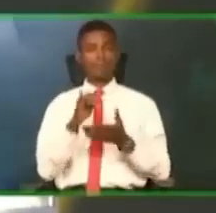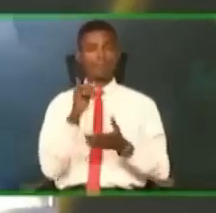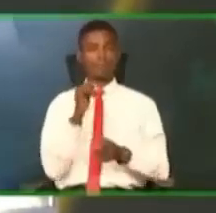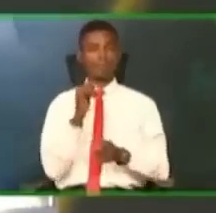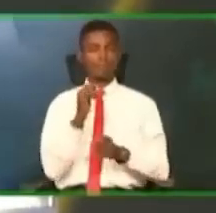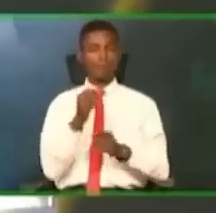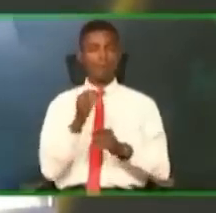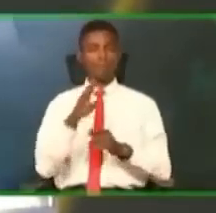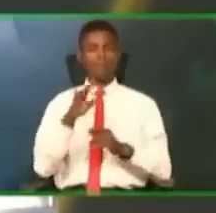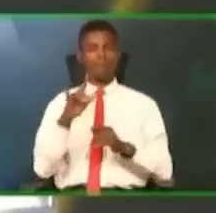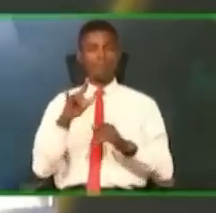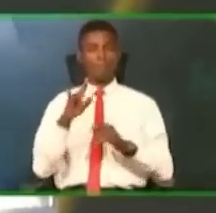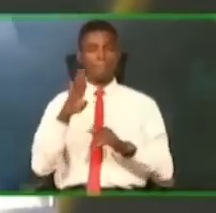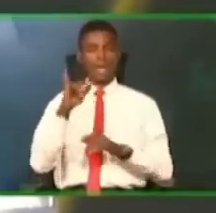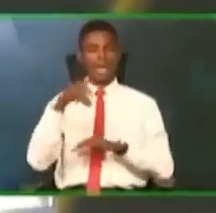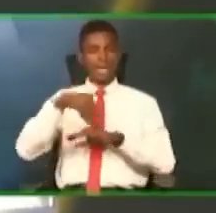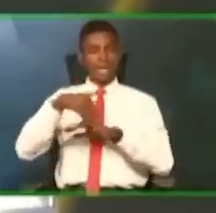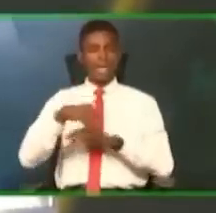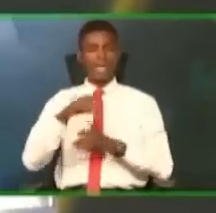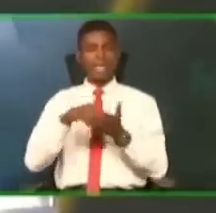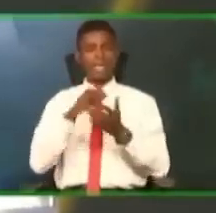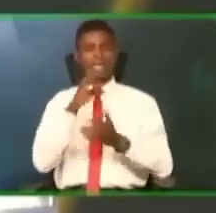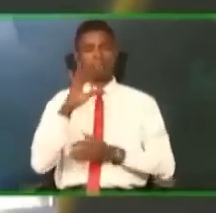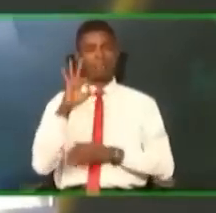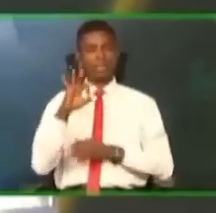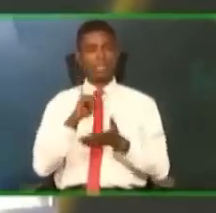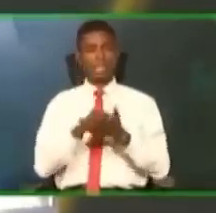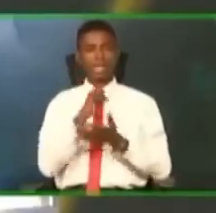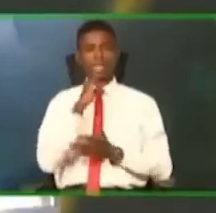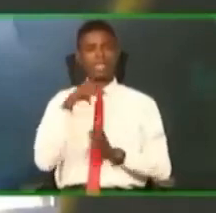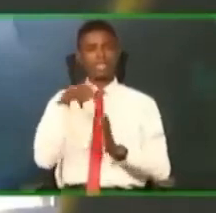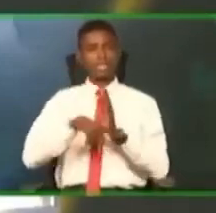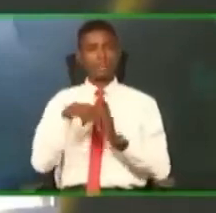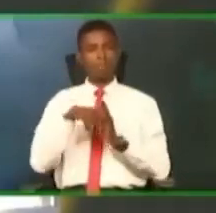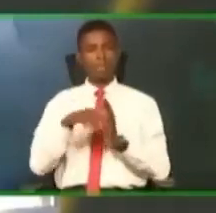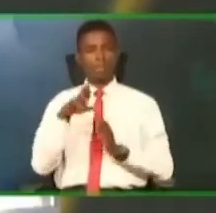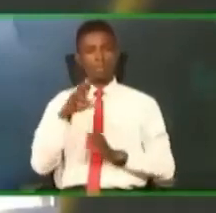rooted. A man who has